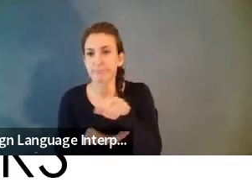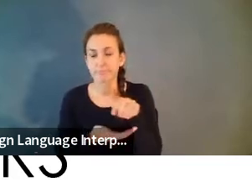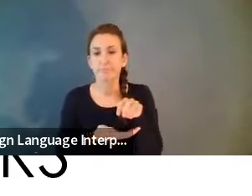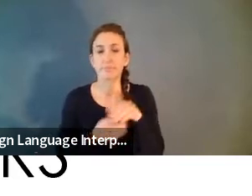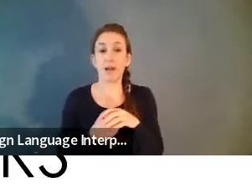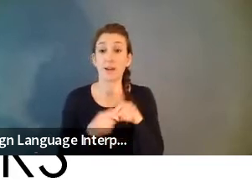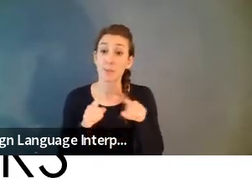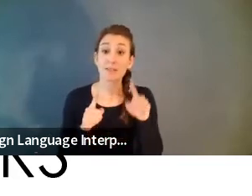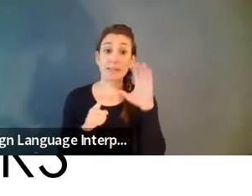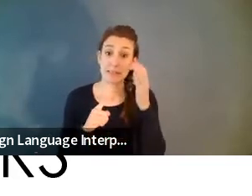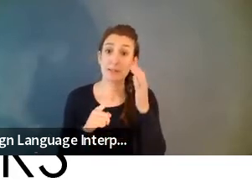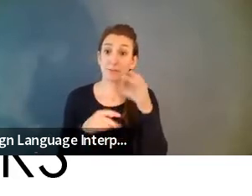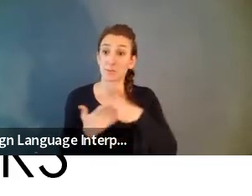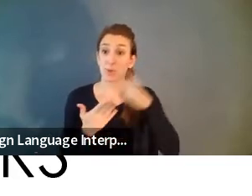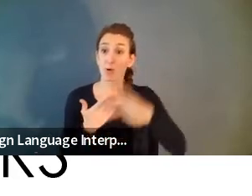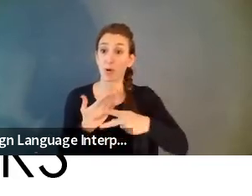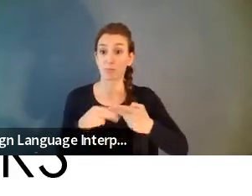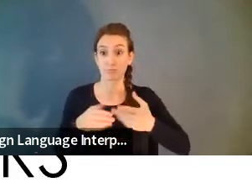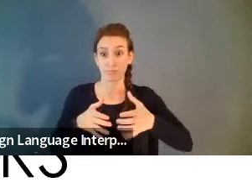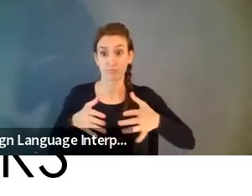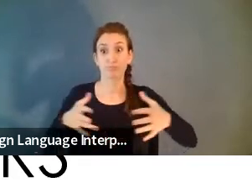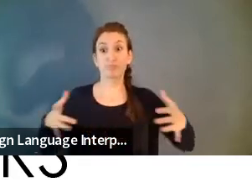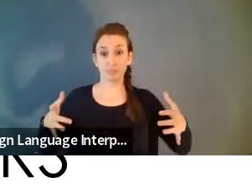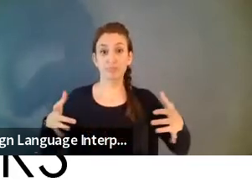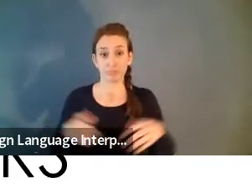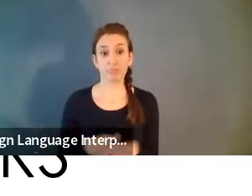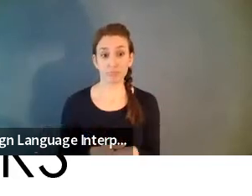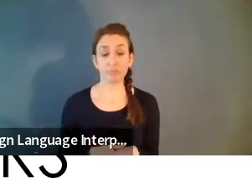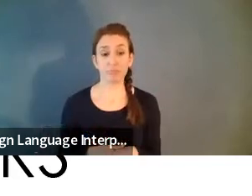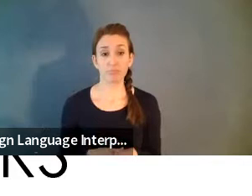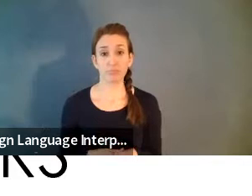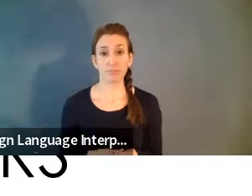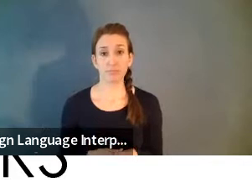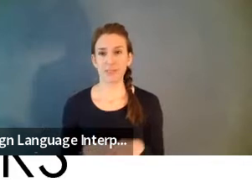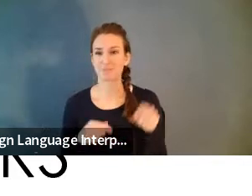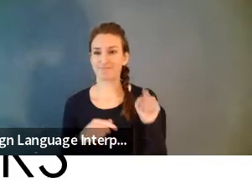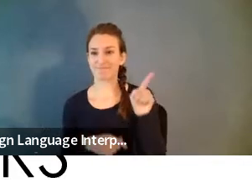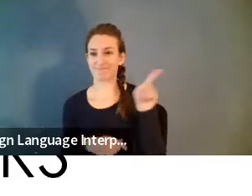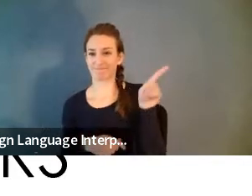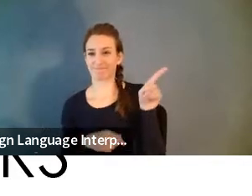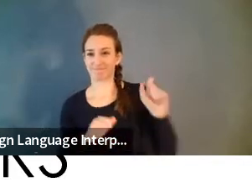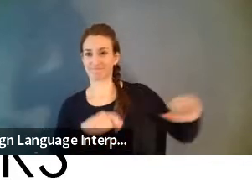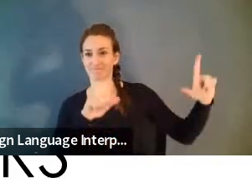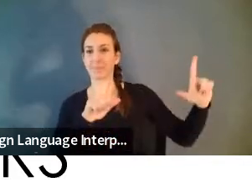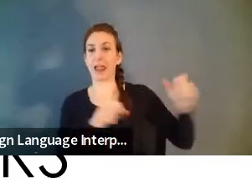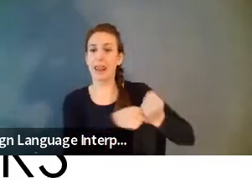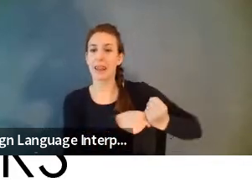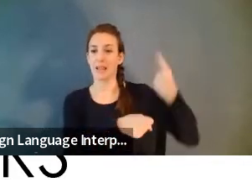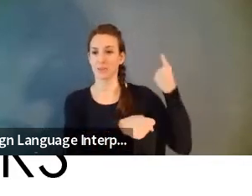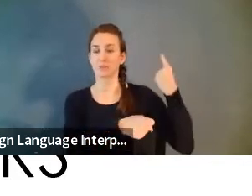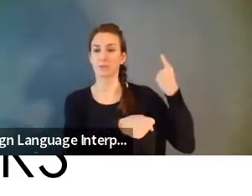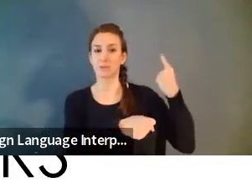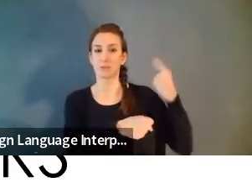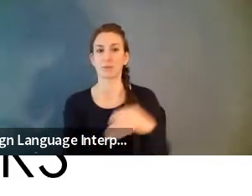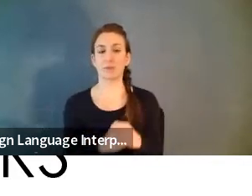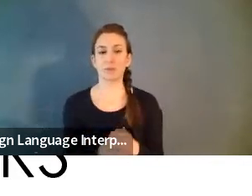So for instance, the data that I have up for you is, is just from last year. But in spring 2020, we know that